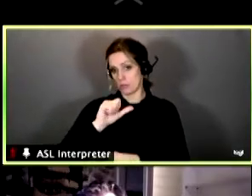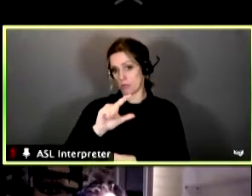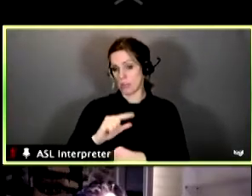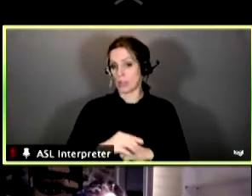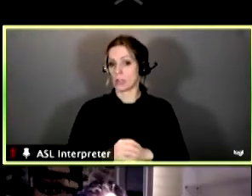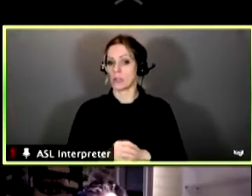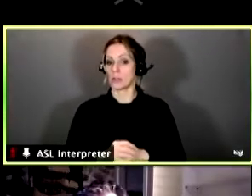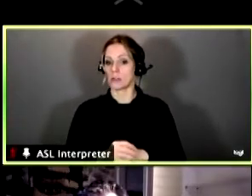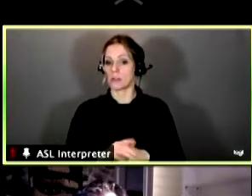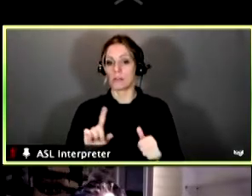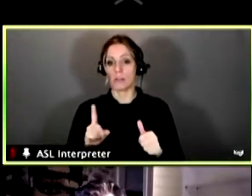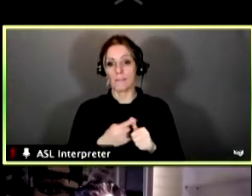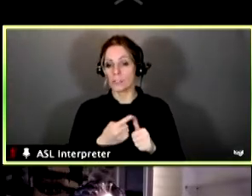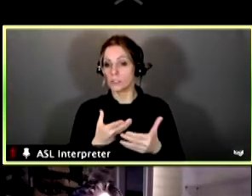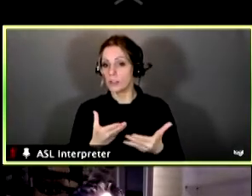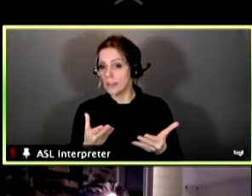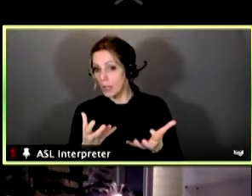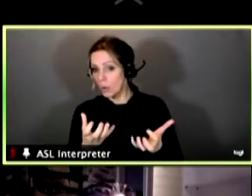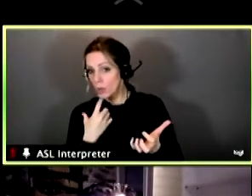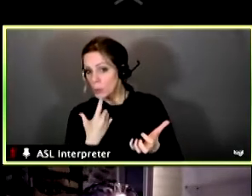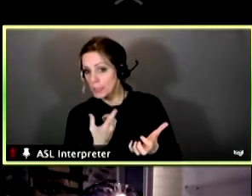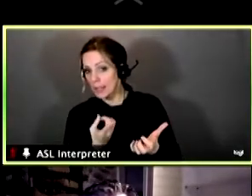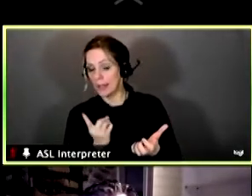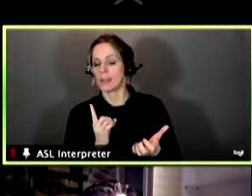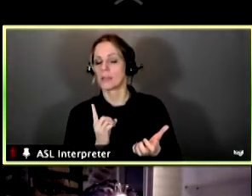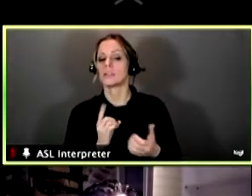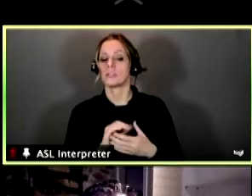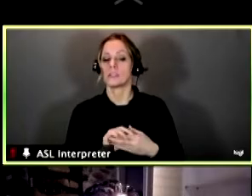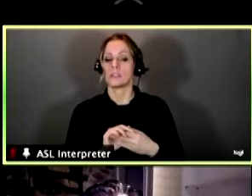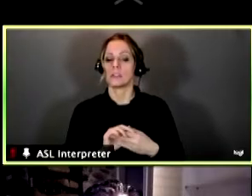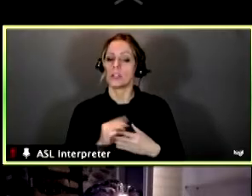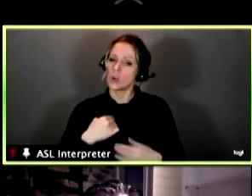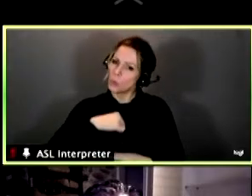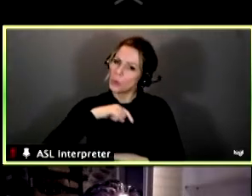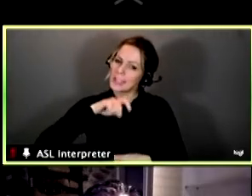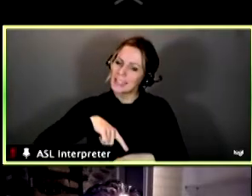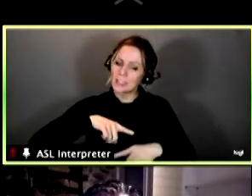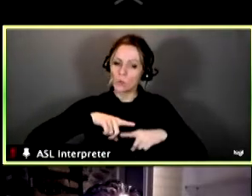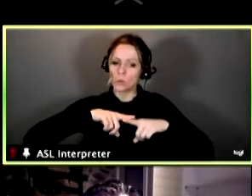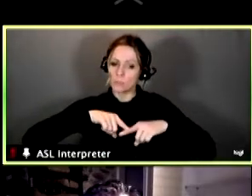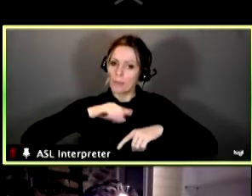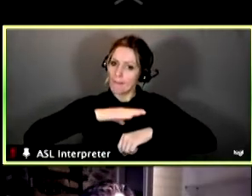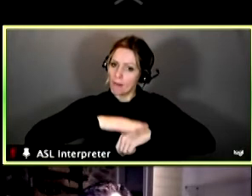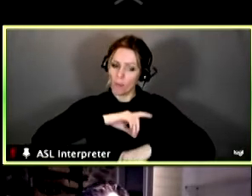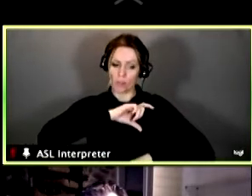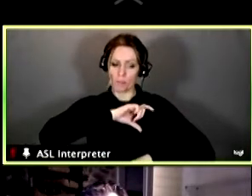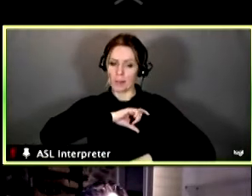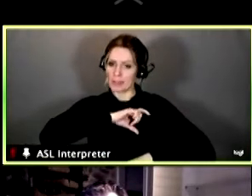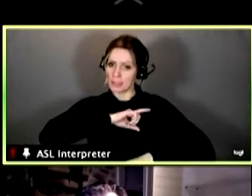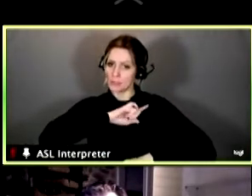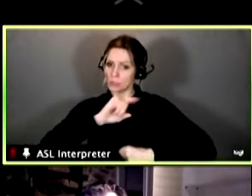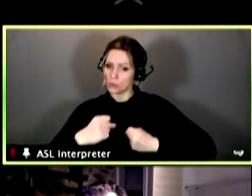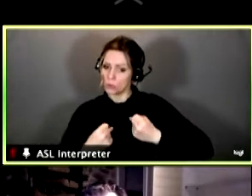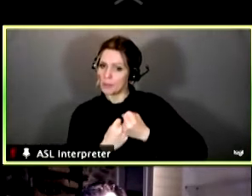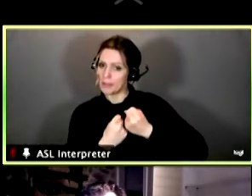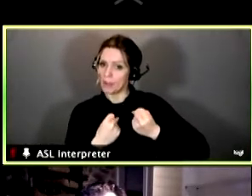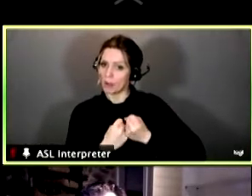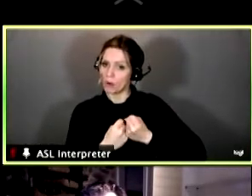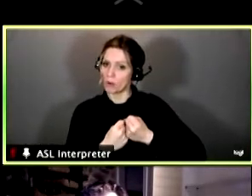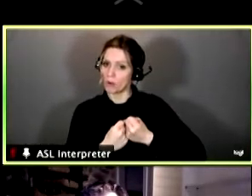The first thing I'd like to say is we need to be able to depend upon our police force to be there for us and help